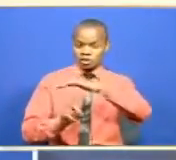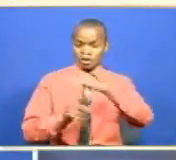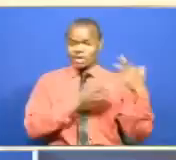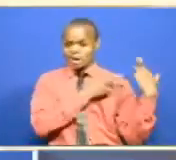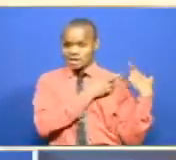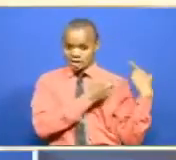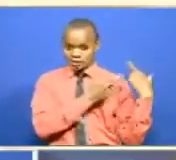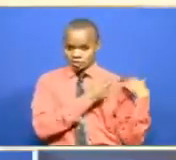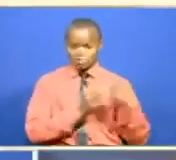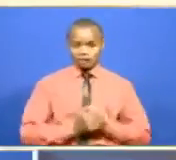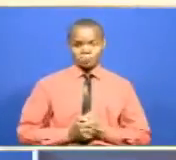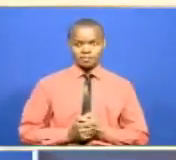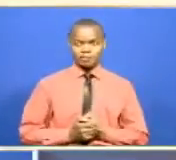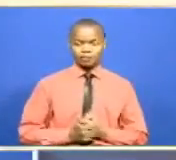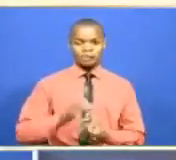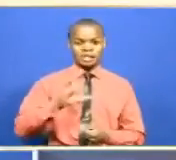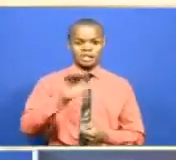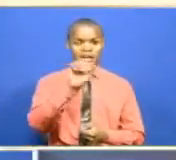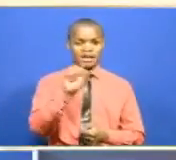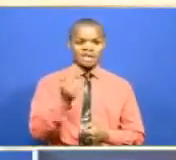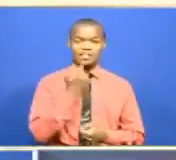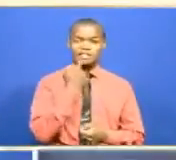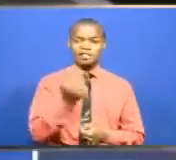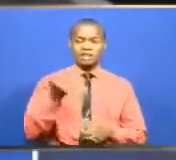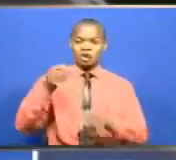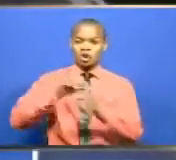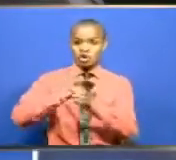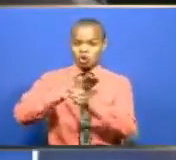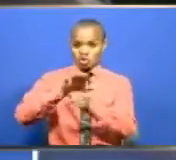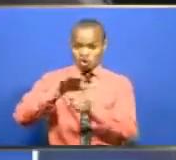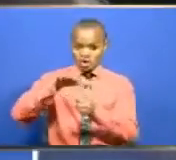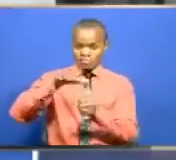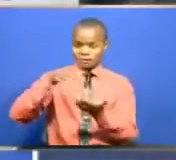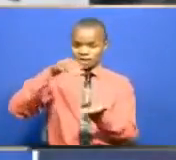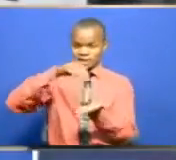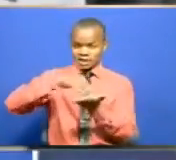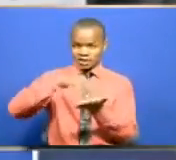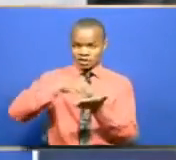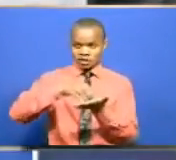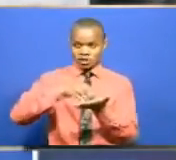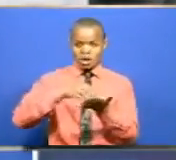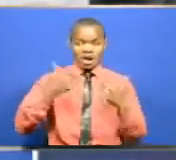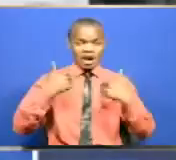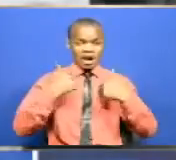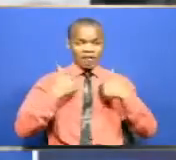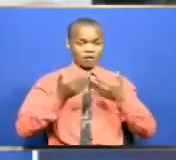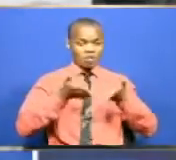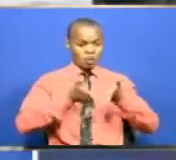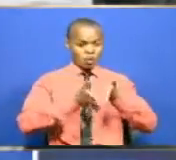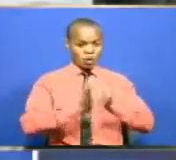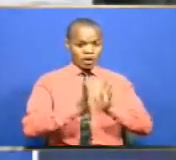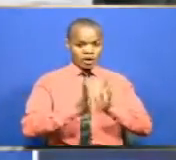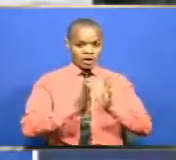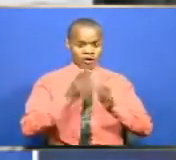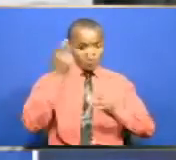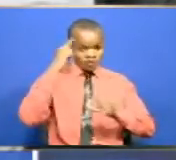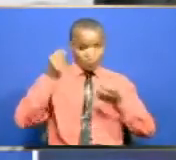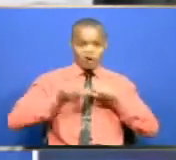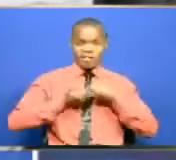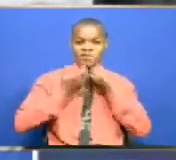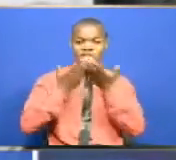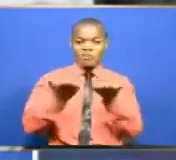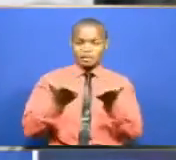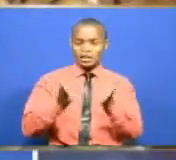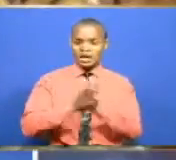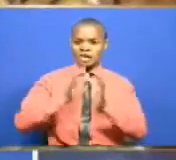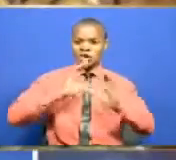for. The CS noting that the COVID-19 pandemic had presented a new frontier for the information and